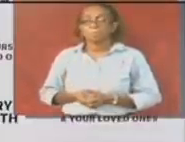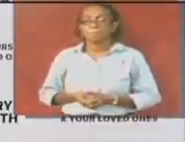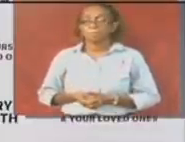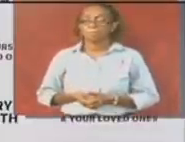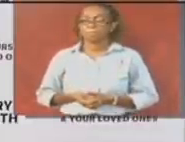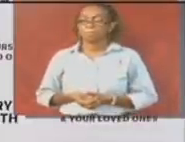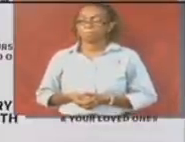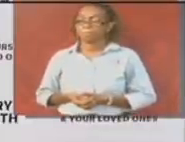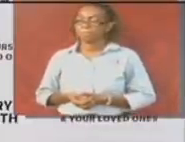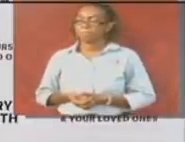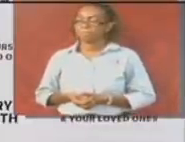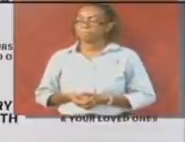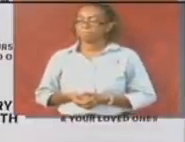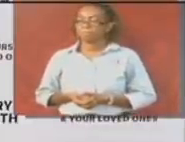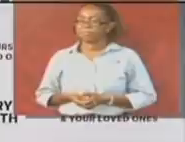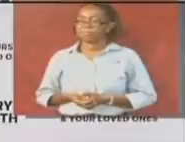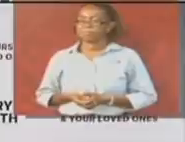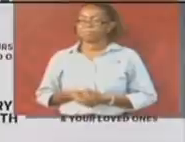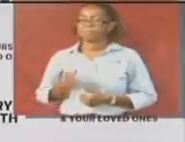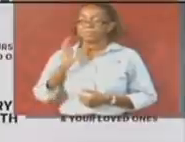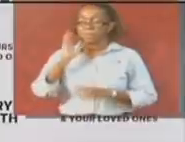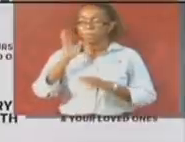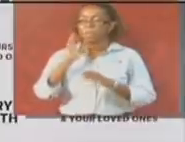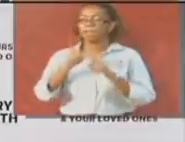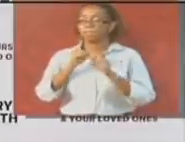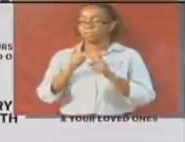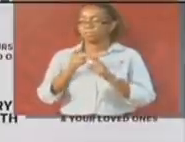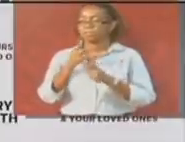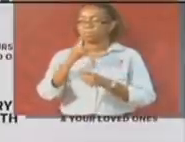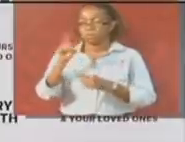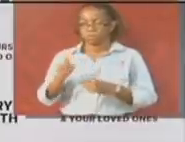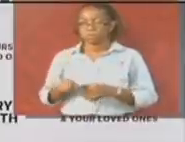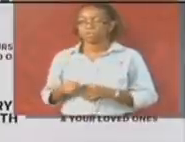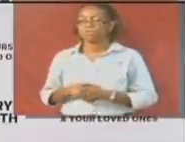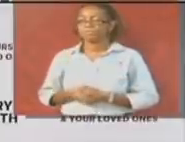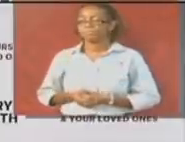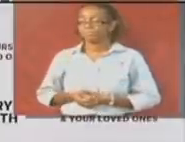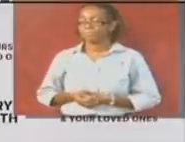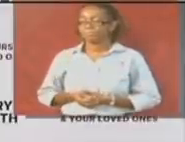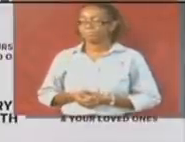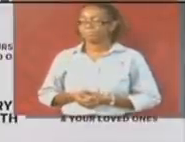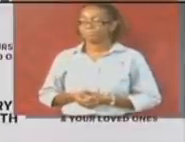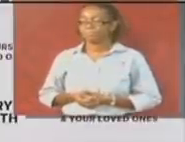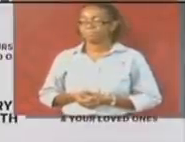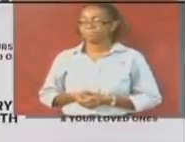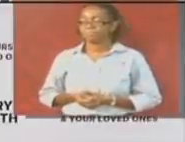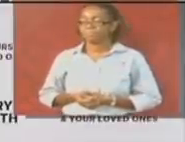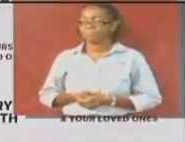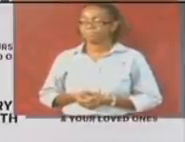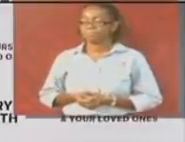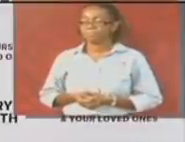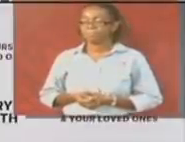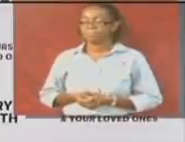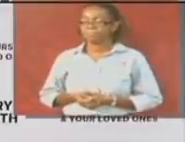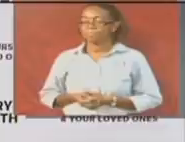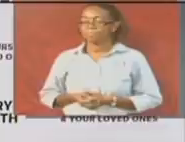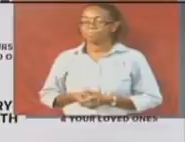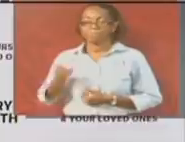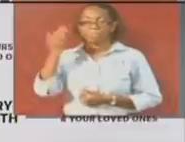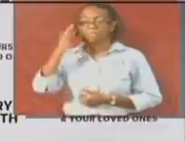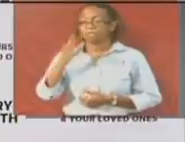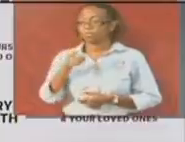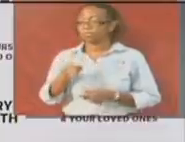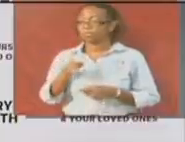both questions. Now, with regard to the calculation done, I'm not sure if you remember, but what we